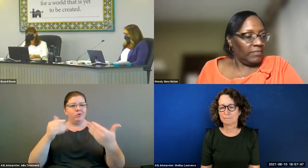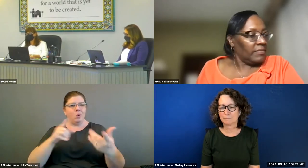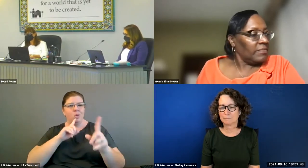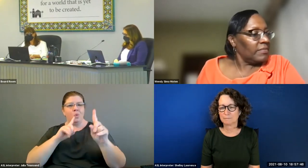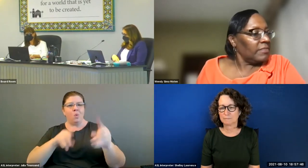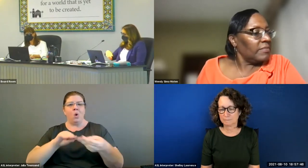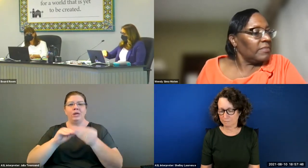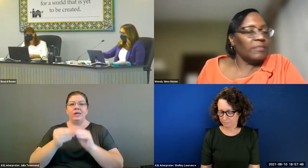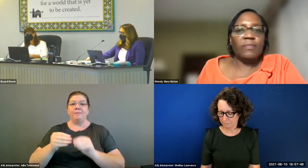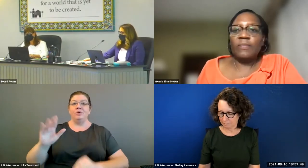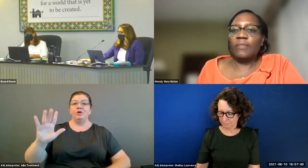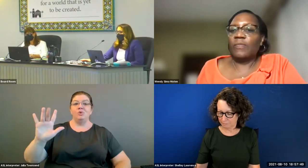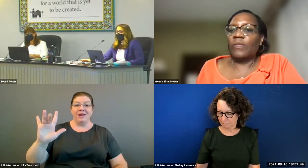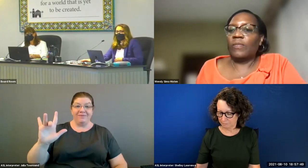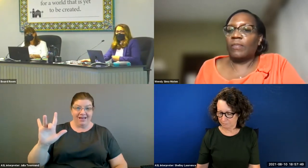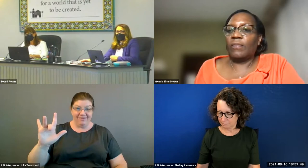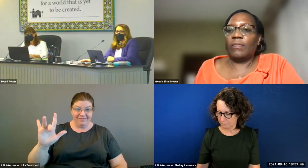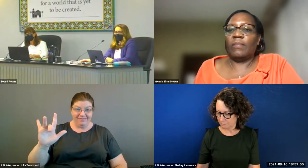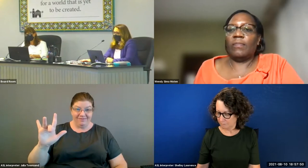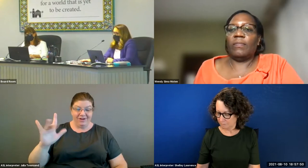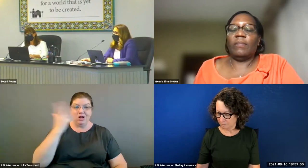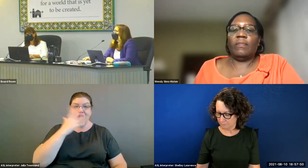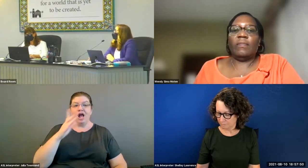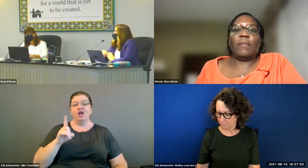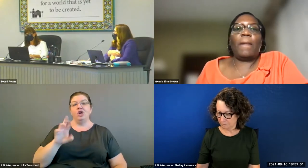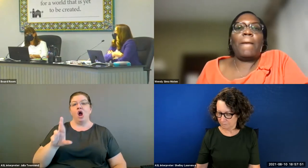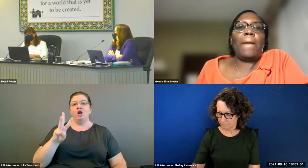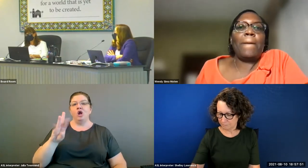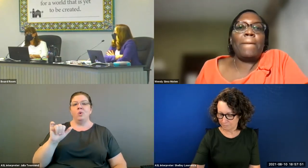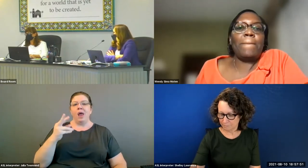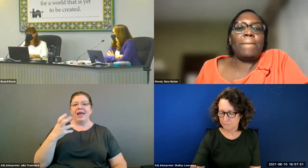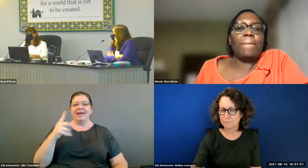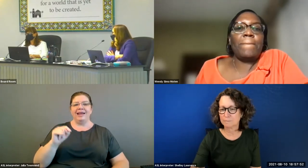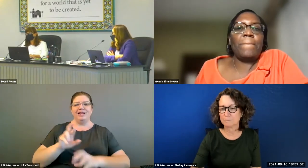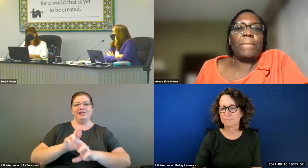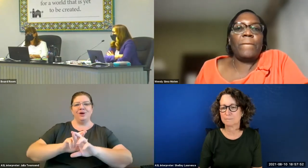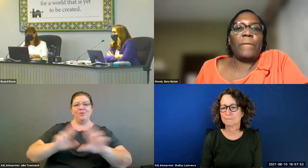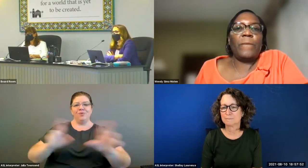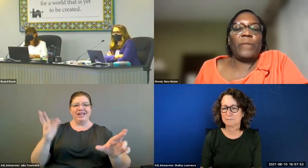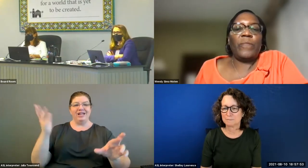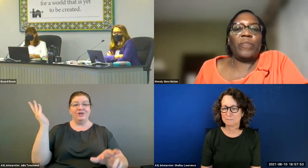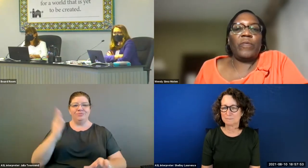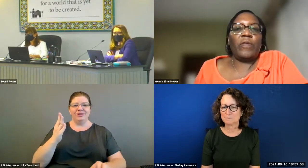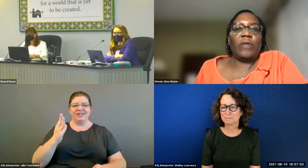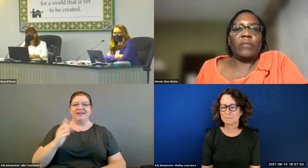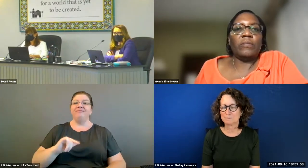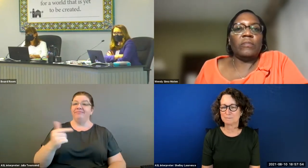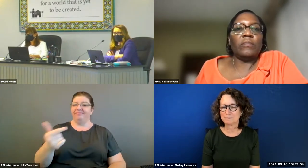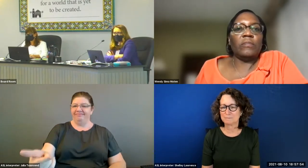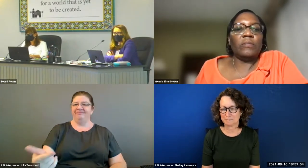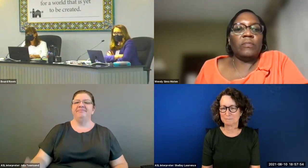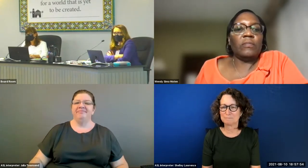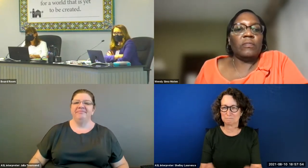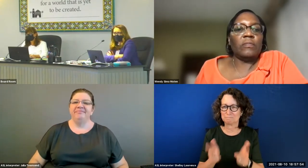number 25. It looks like Dr. Wagenknecht is ready to present.